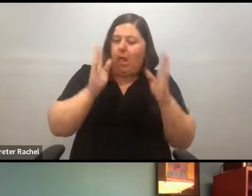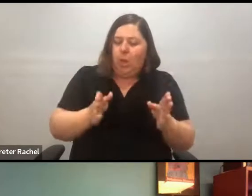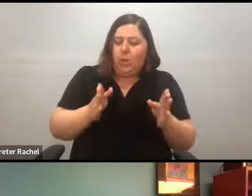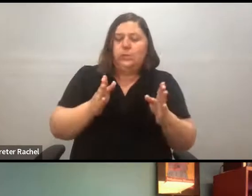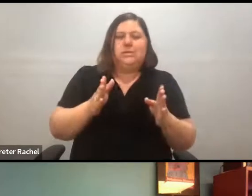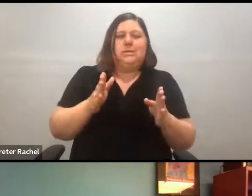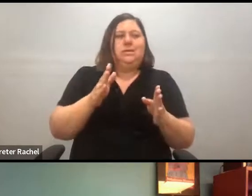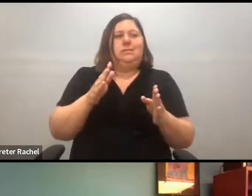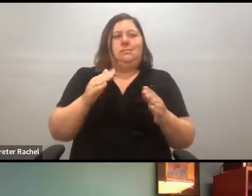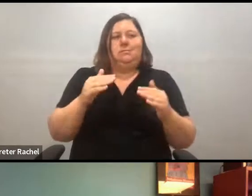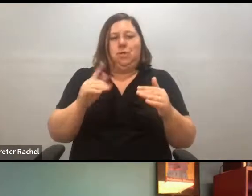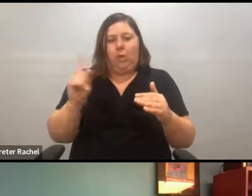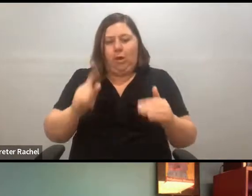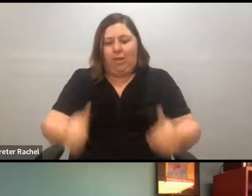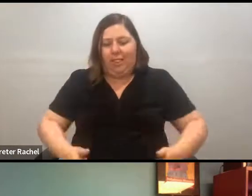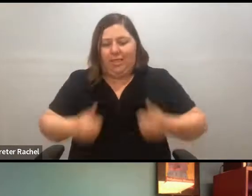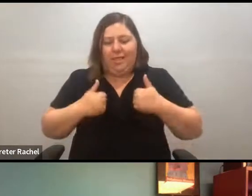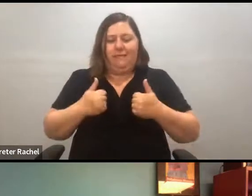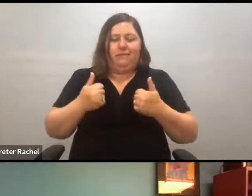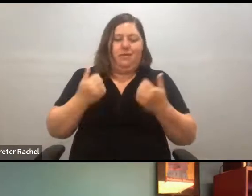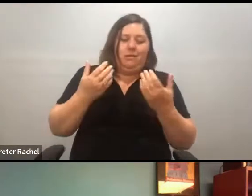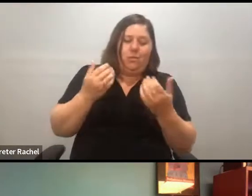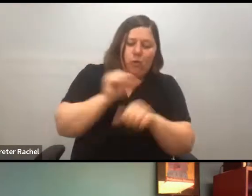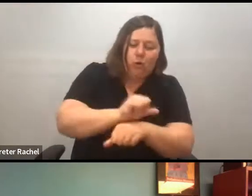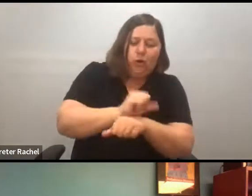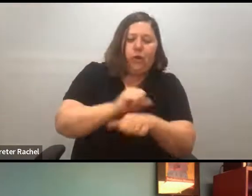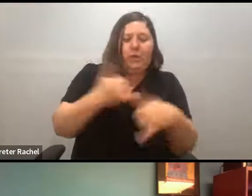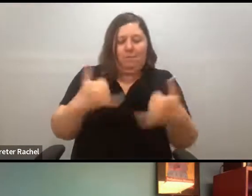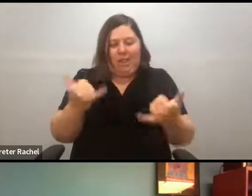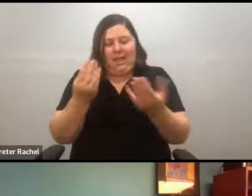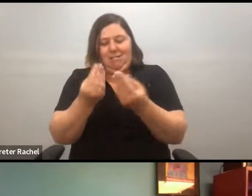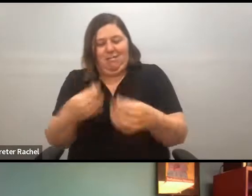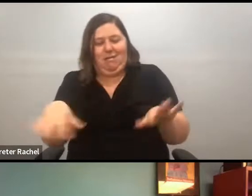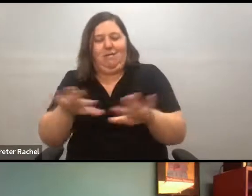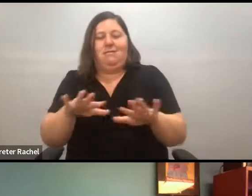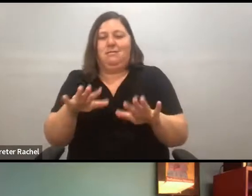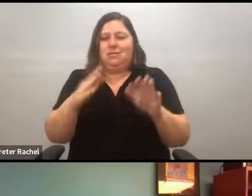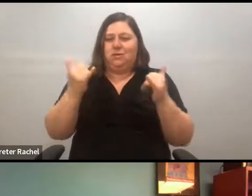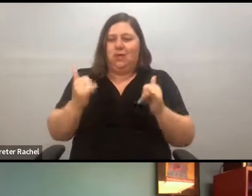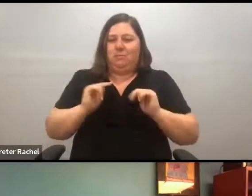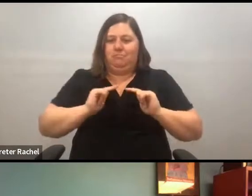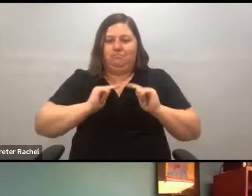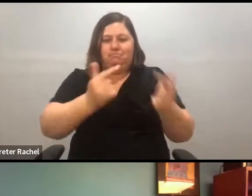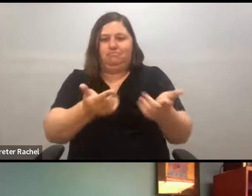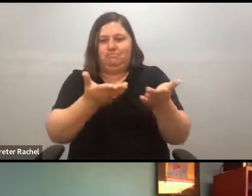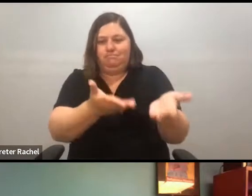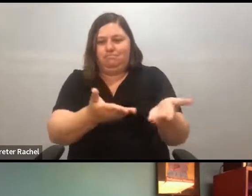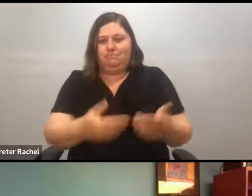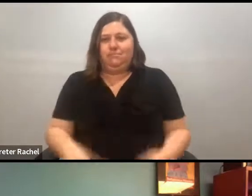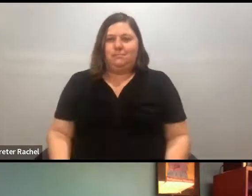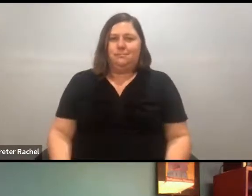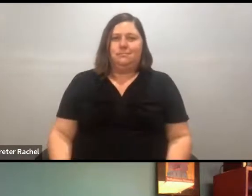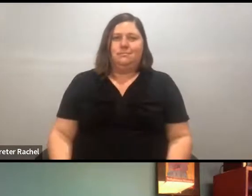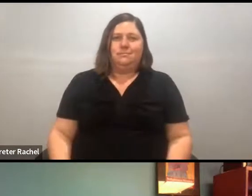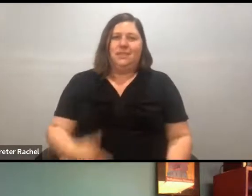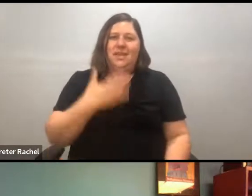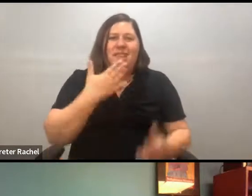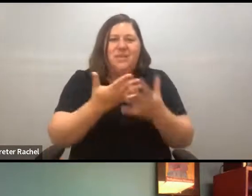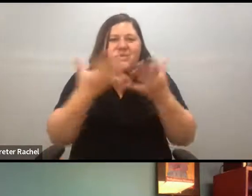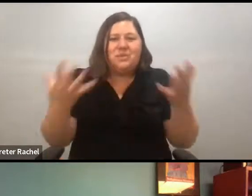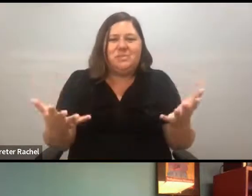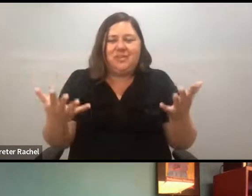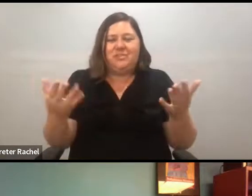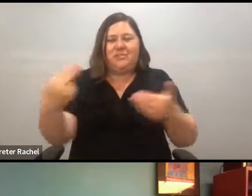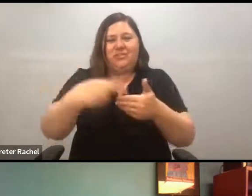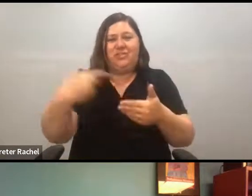to live, work, and prey on. So now I'm honored to be passing it over to them. Thank you so much for joining us.